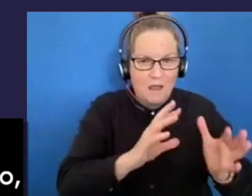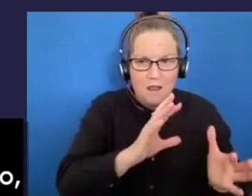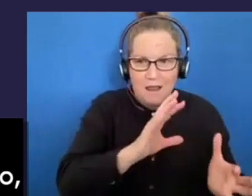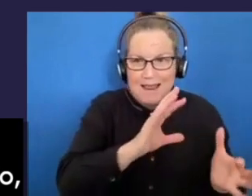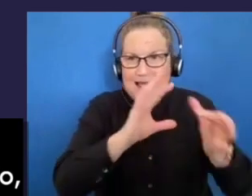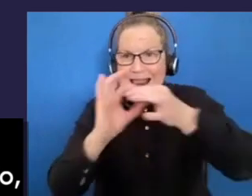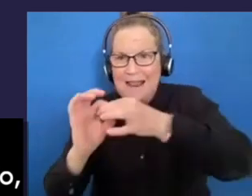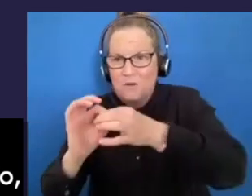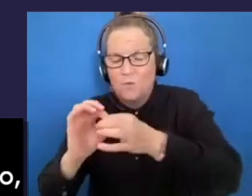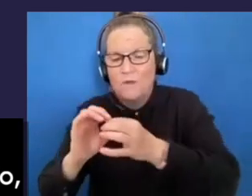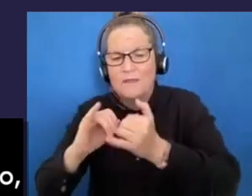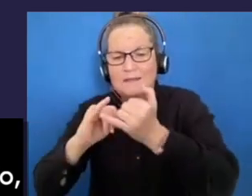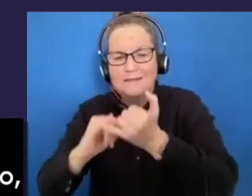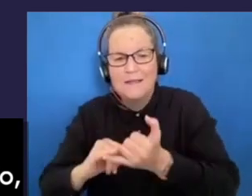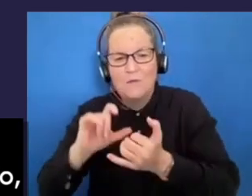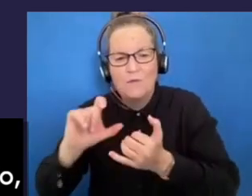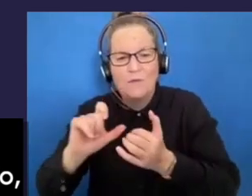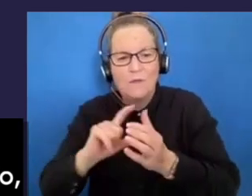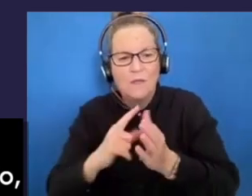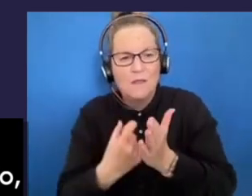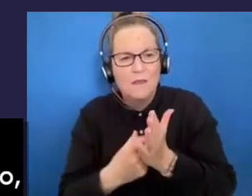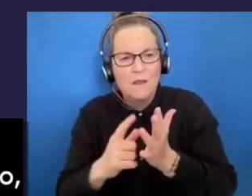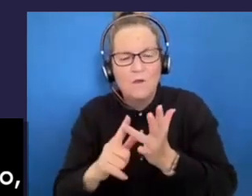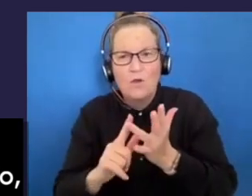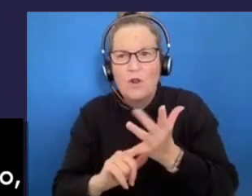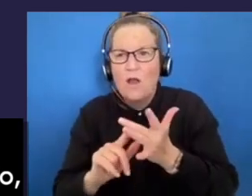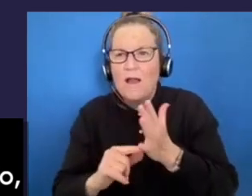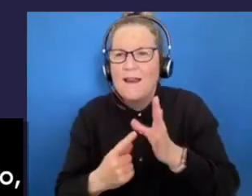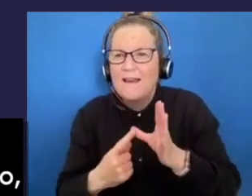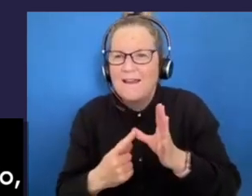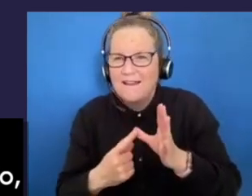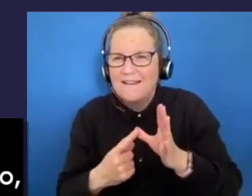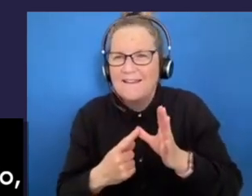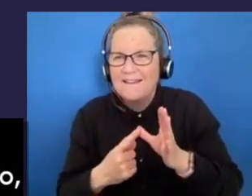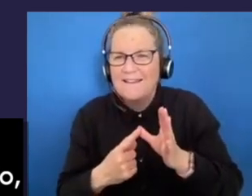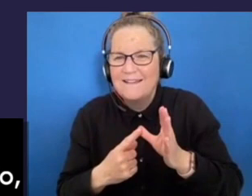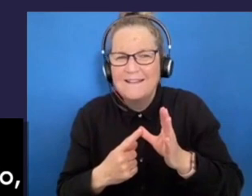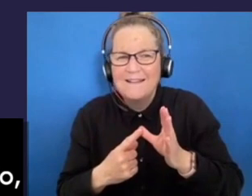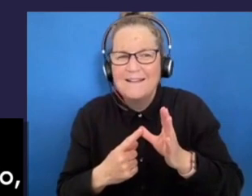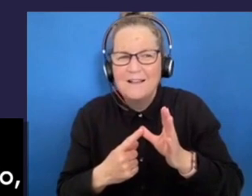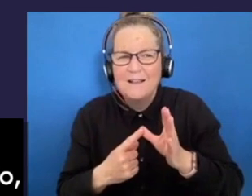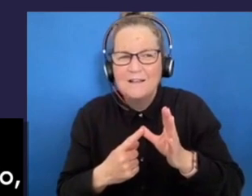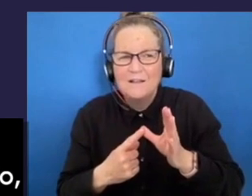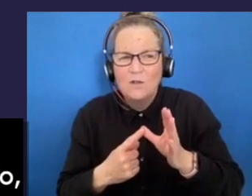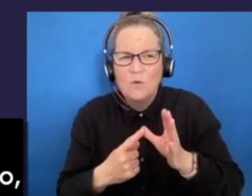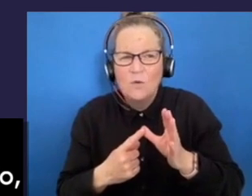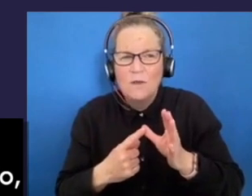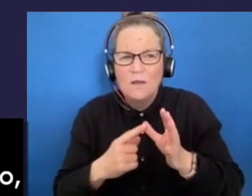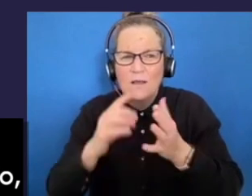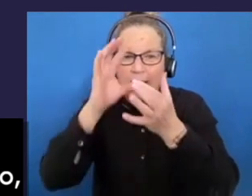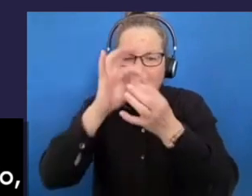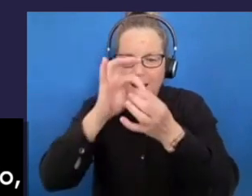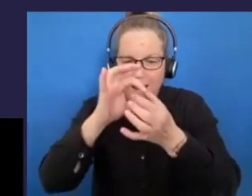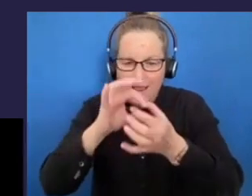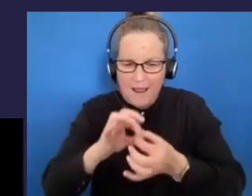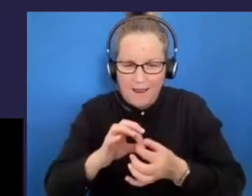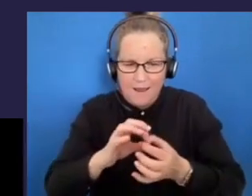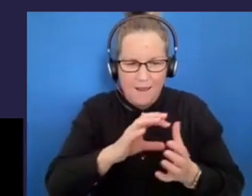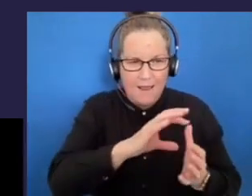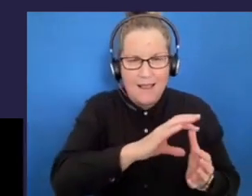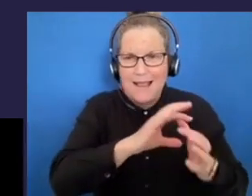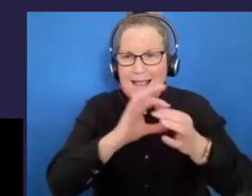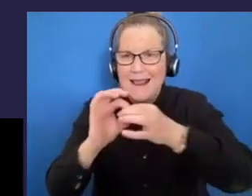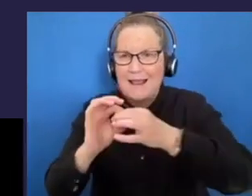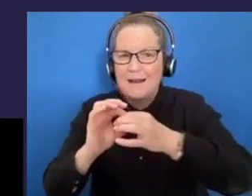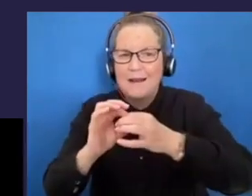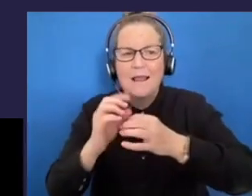state, South Carolina, the idea of bridge, and then the idea of sunset. So to me, this is just